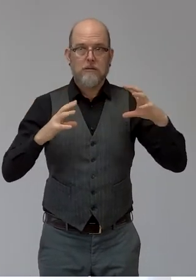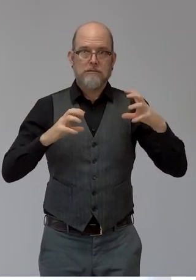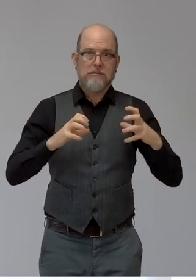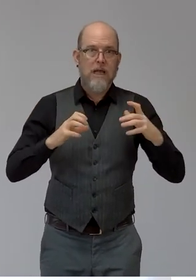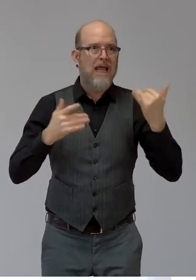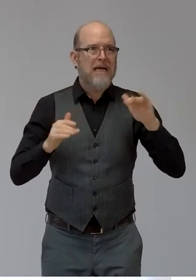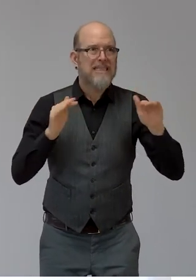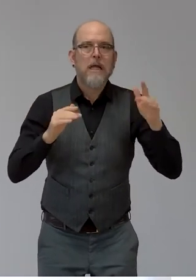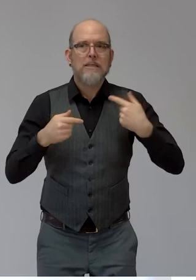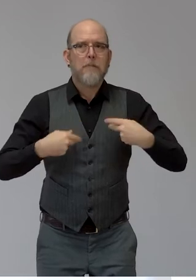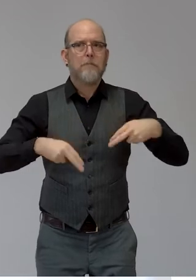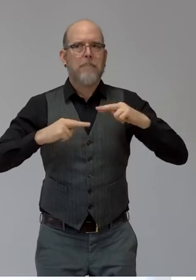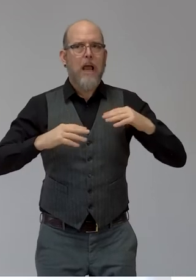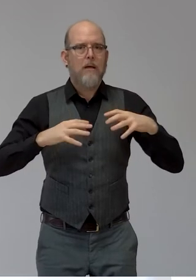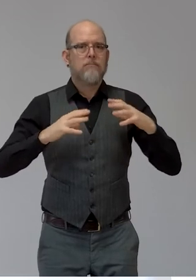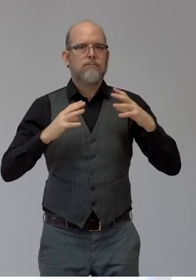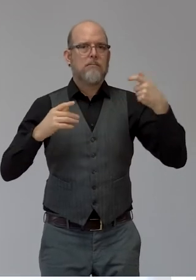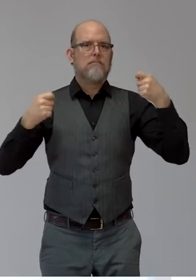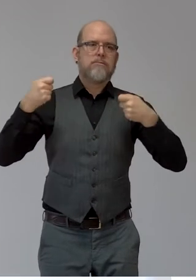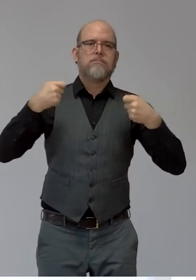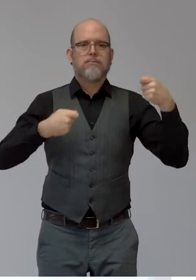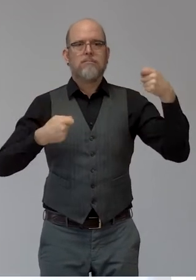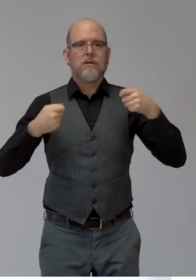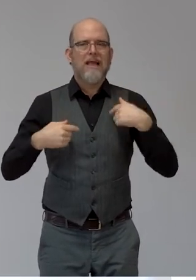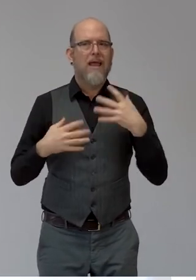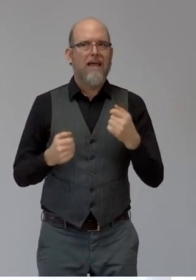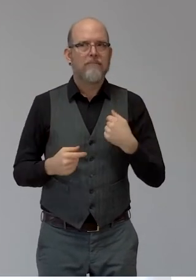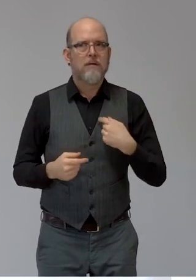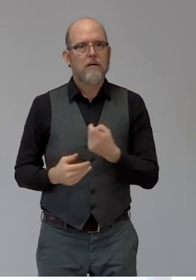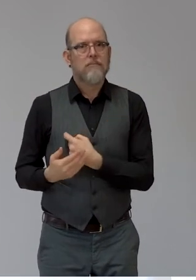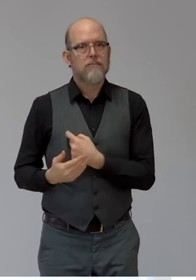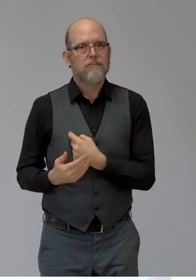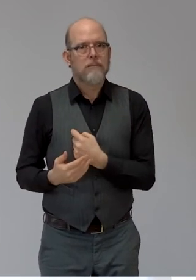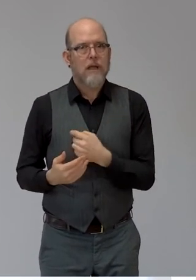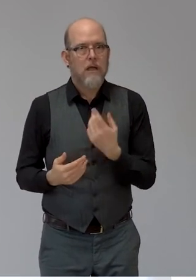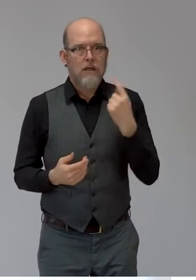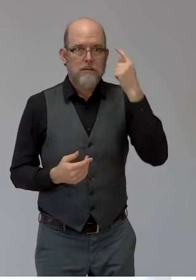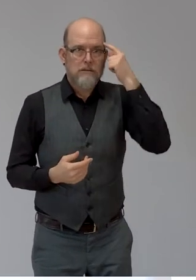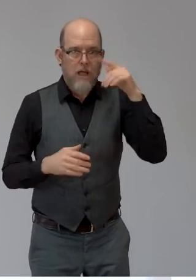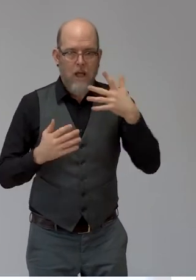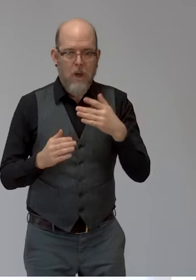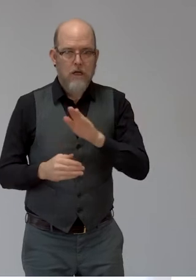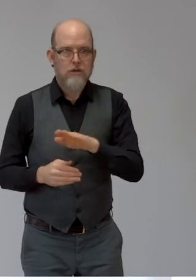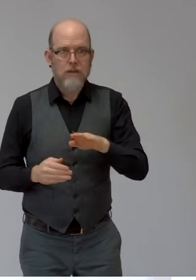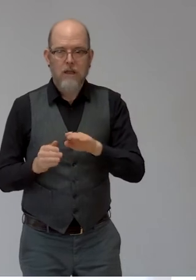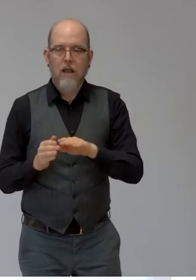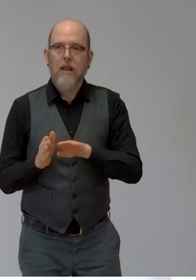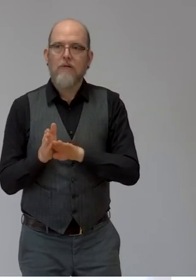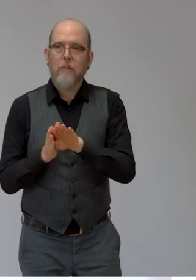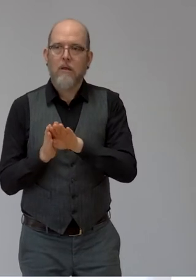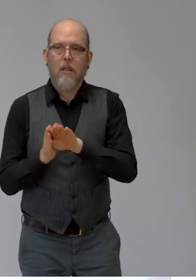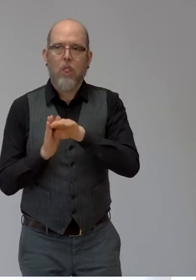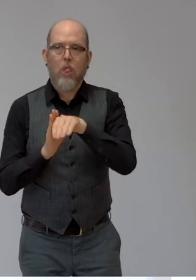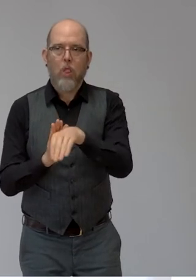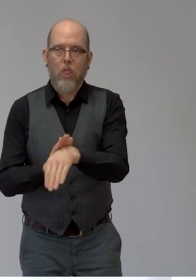second, it was our fear of regress in children development. But on the other side, I think it